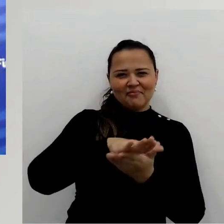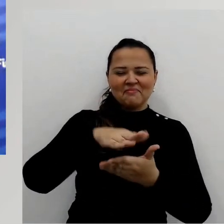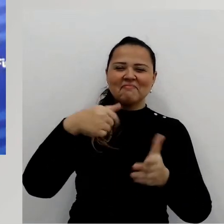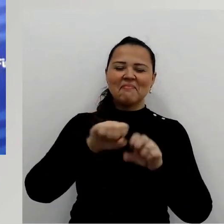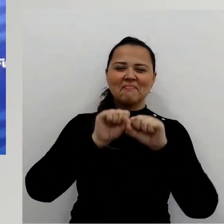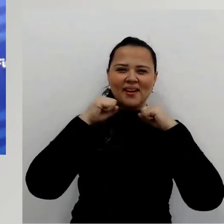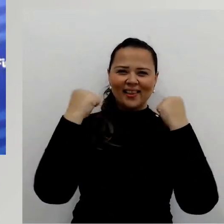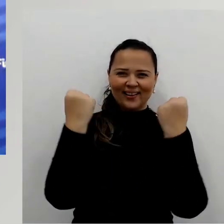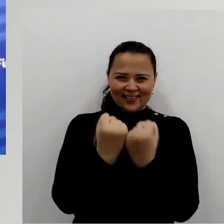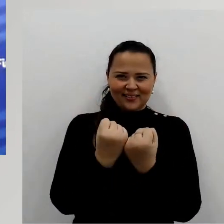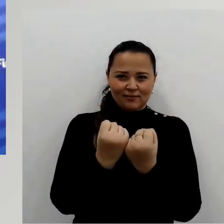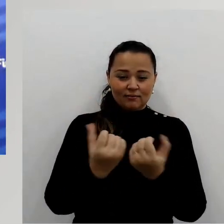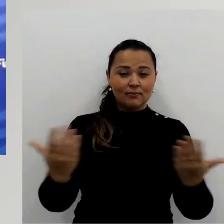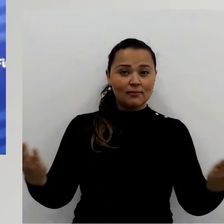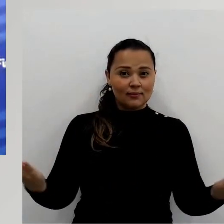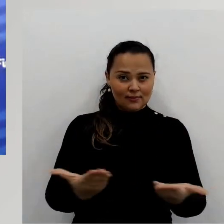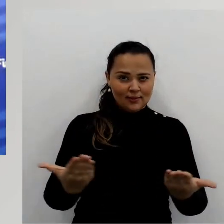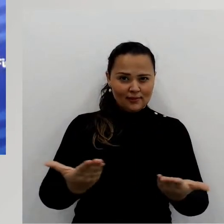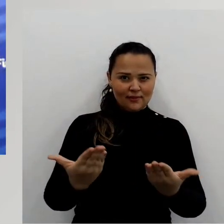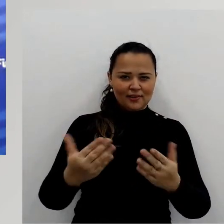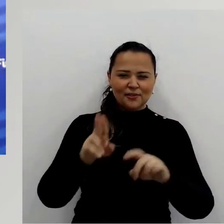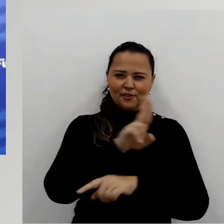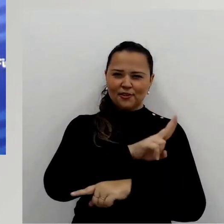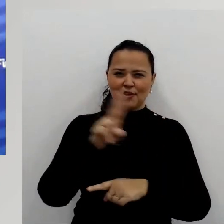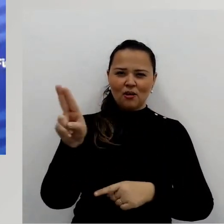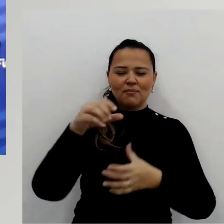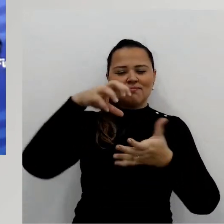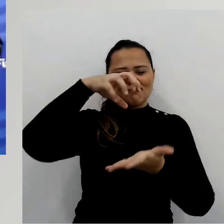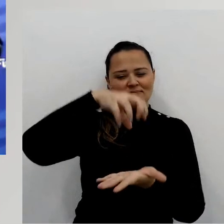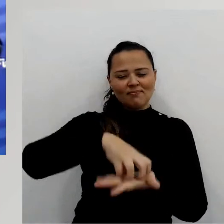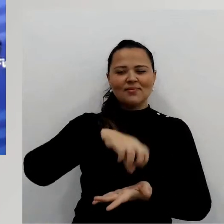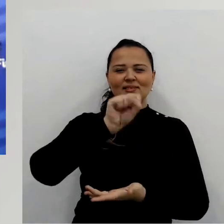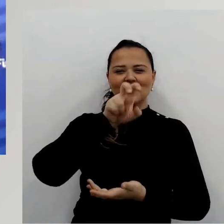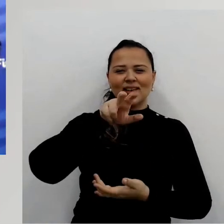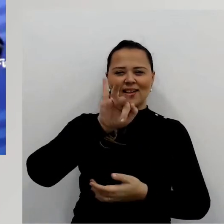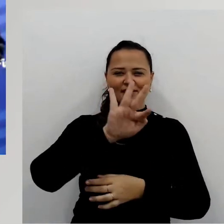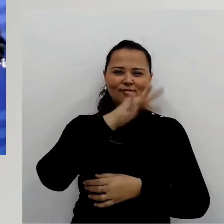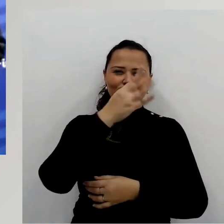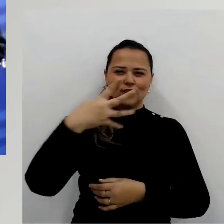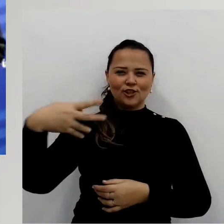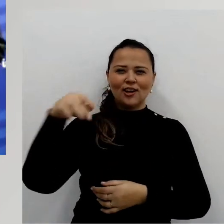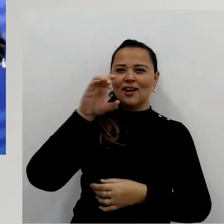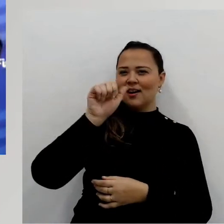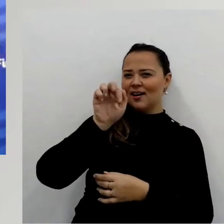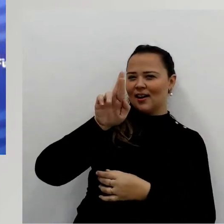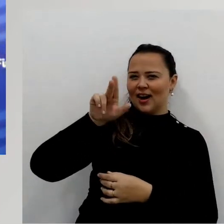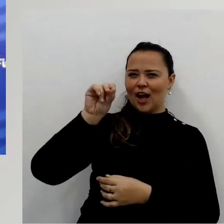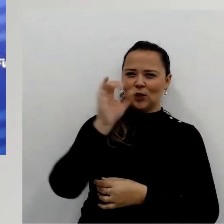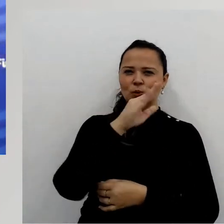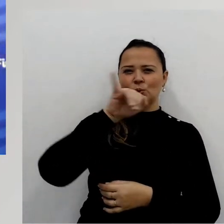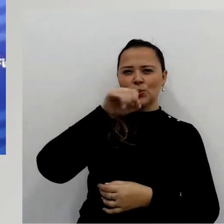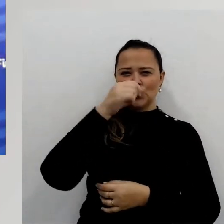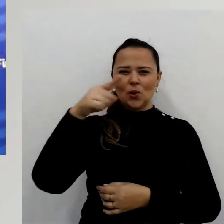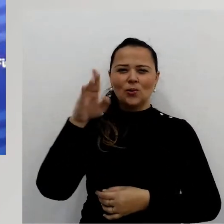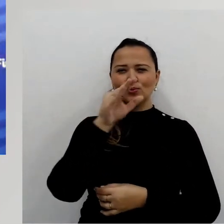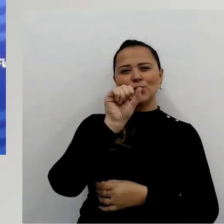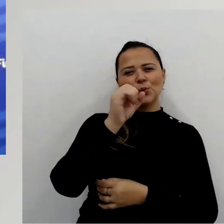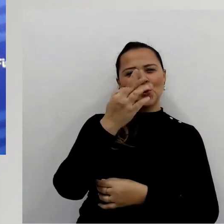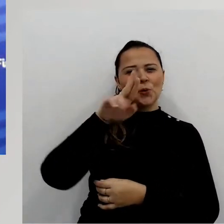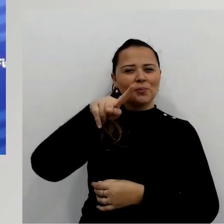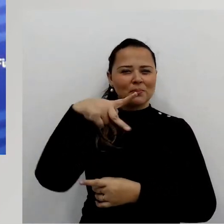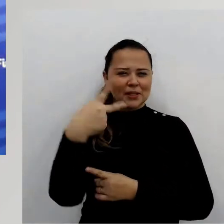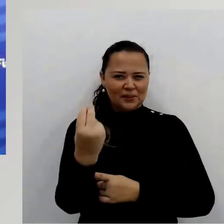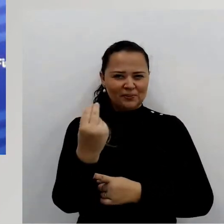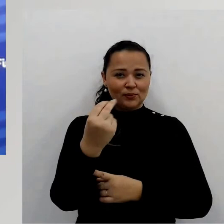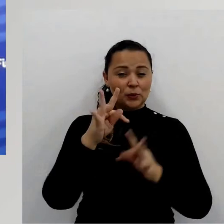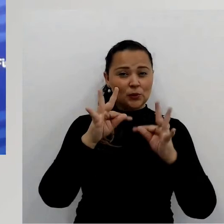the neighborhood of Maracanã. Now it's called Complexo Firjan Senai Sérgio Carlos de Jorge